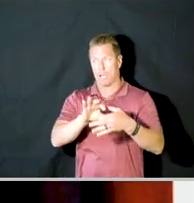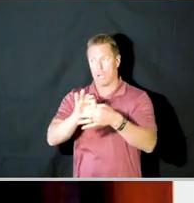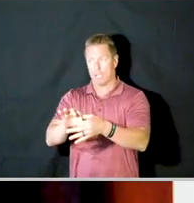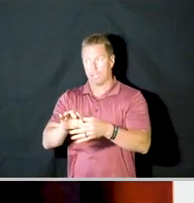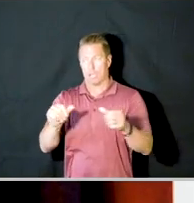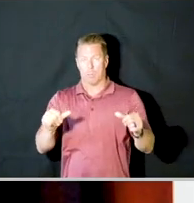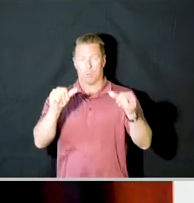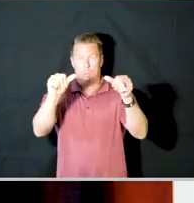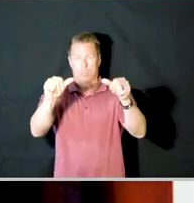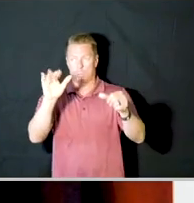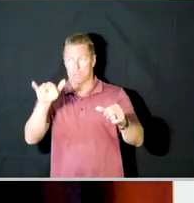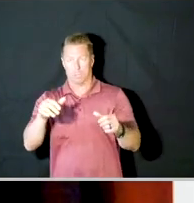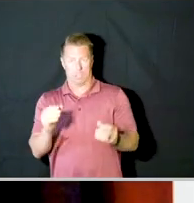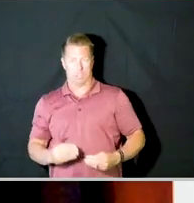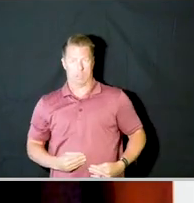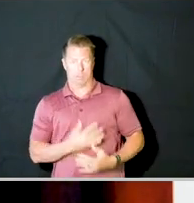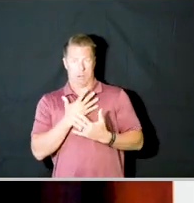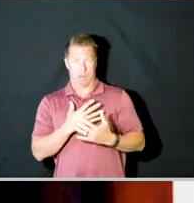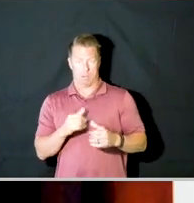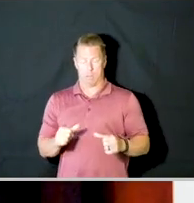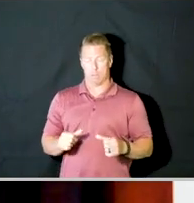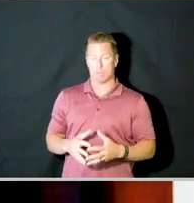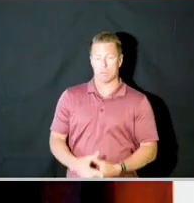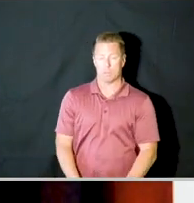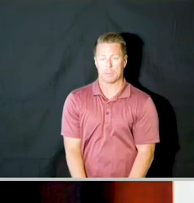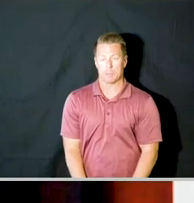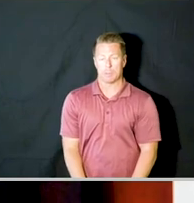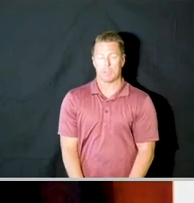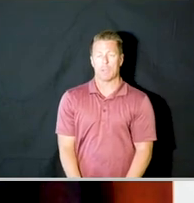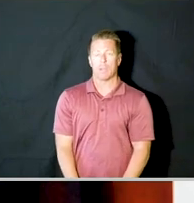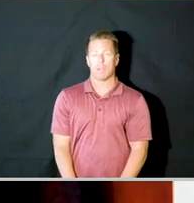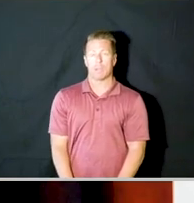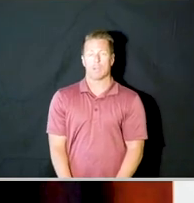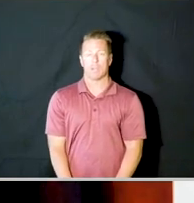that inspire, and posters that connect.